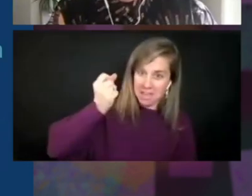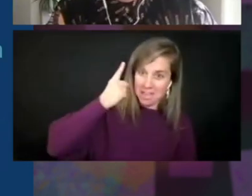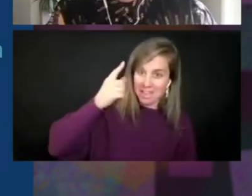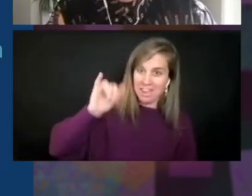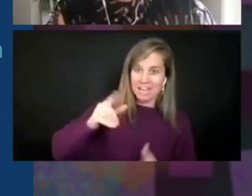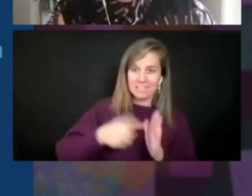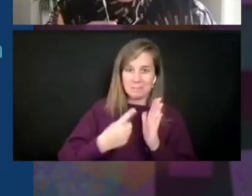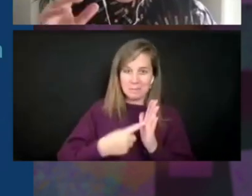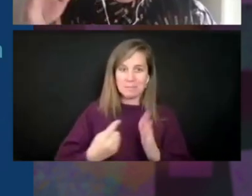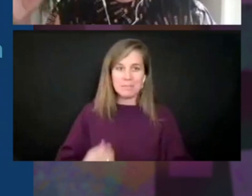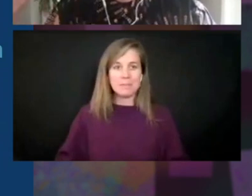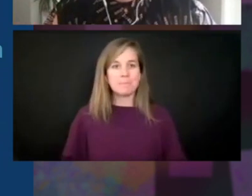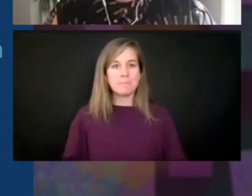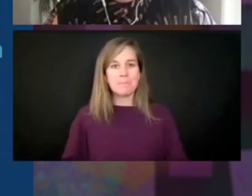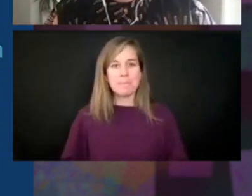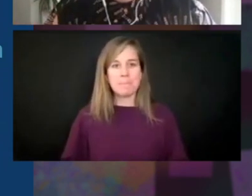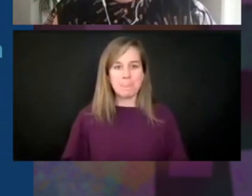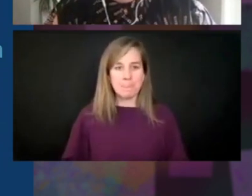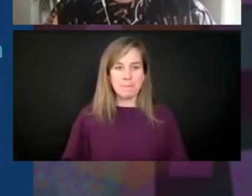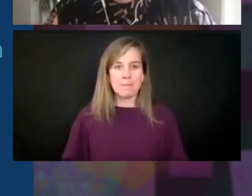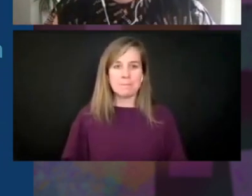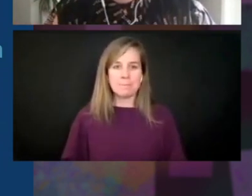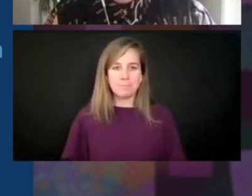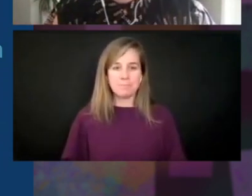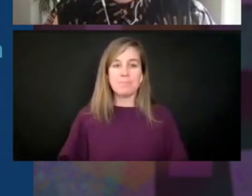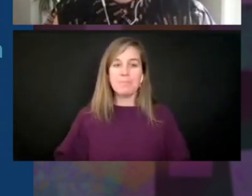Community building to streamlining communication.